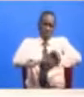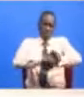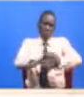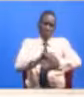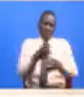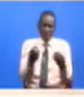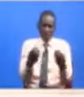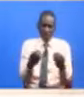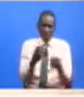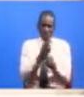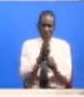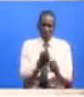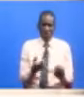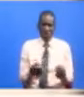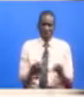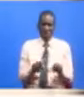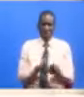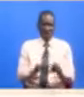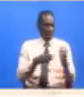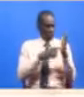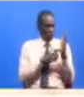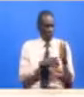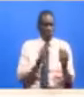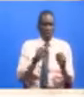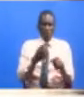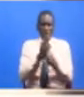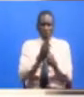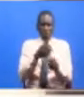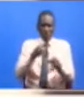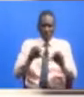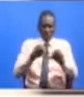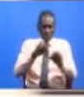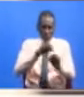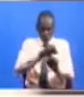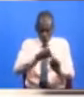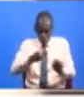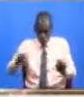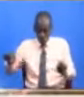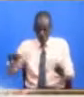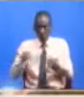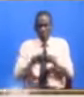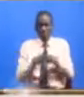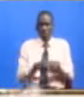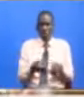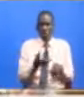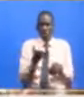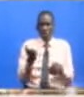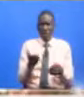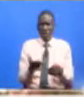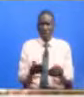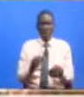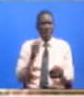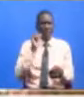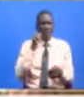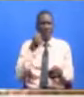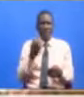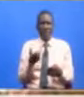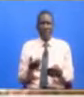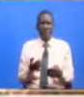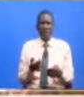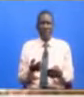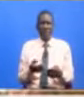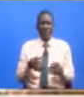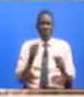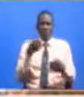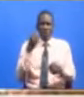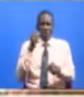very easy to wear, as demonstrated. You can also use it as a ruler. These are actually quite nice. You